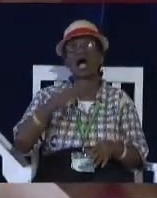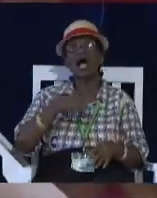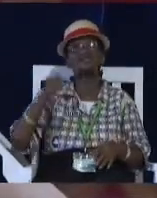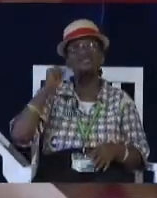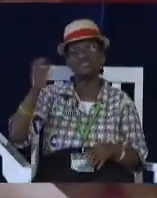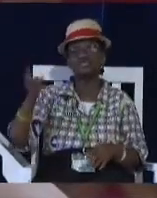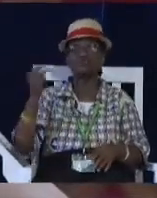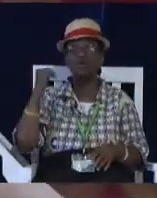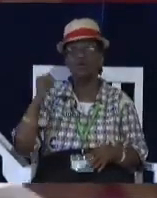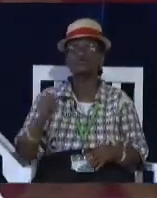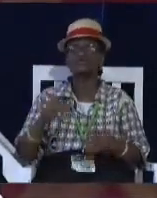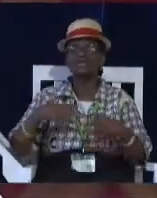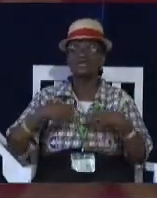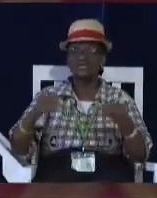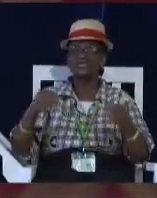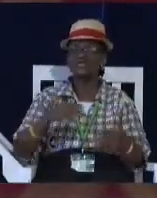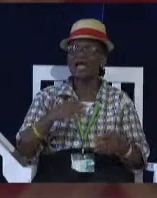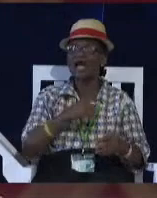who touched me?